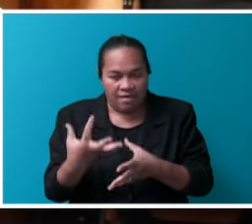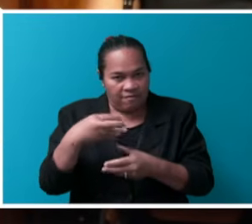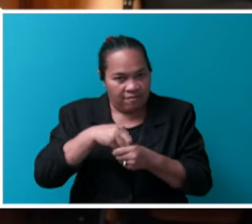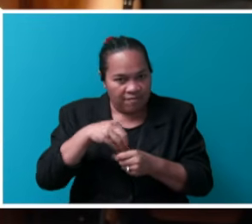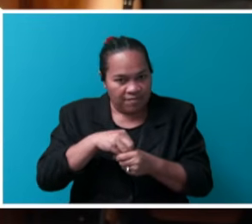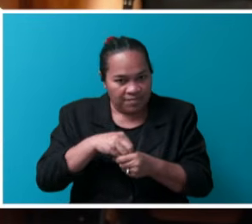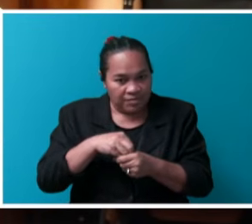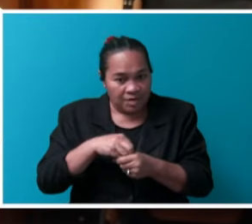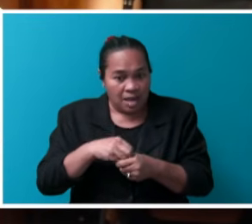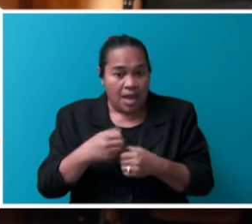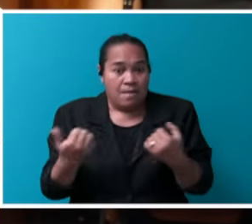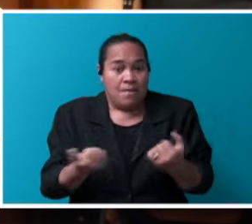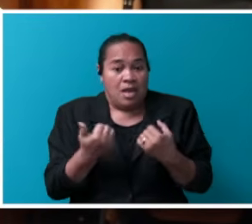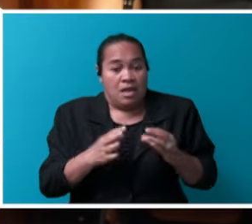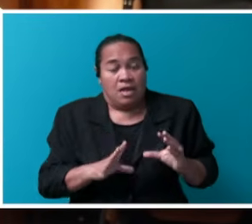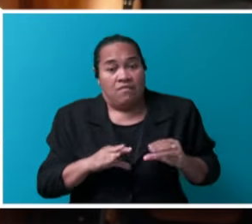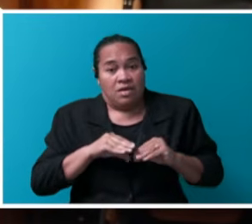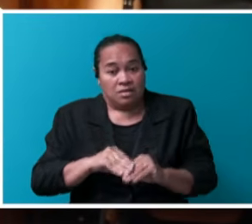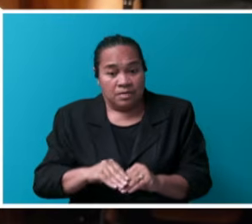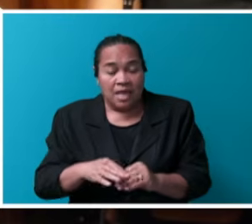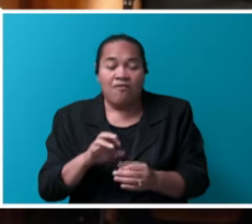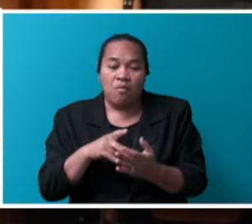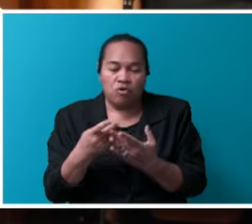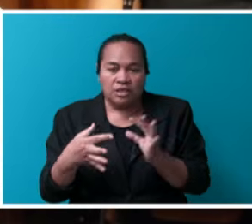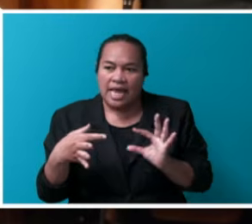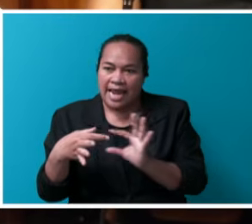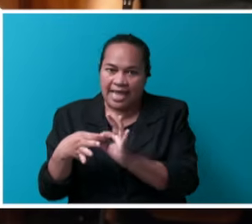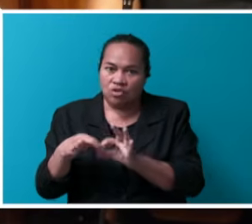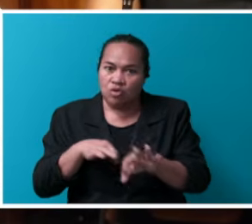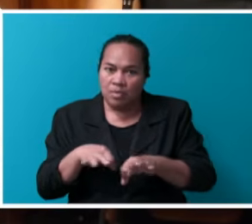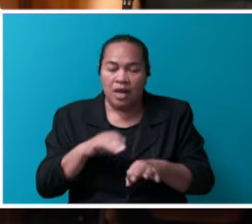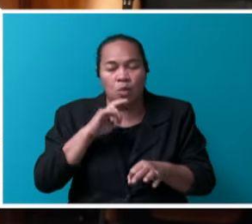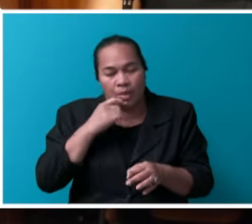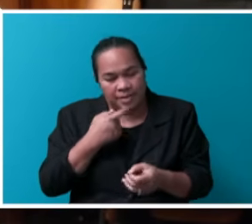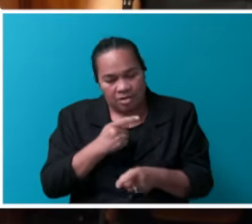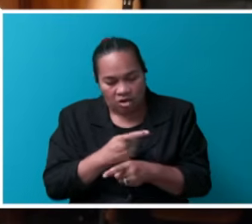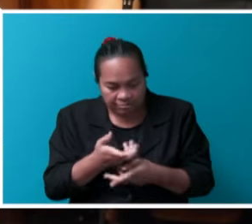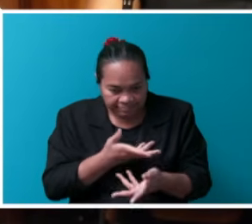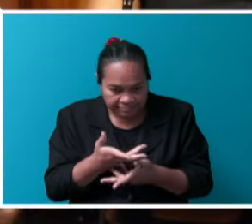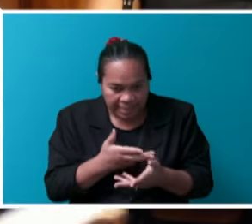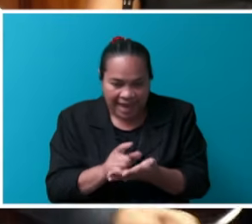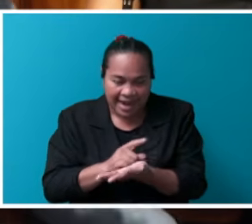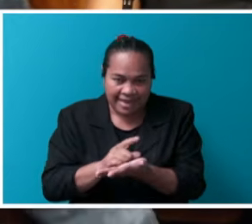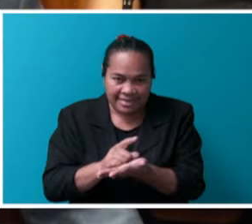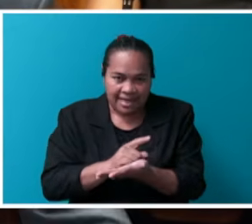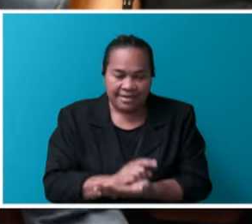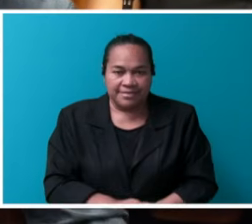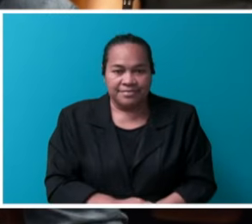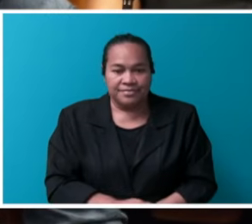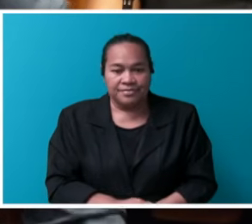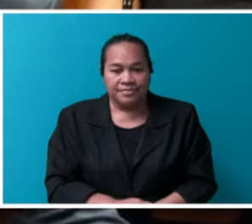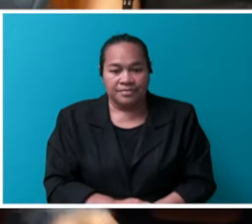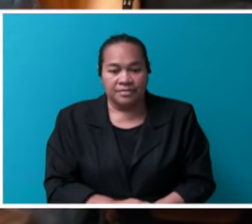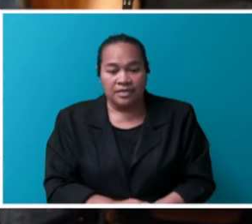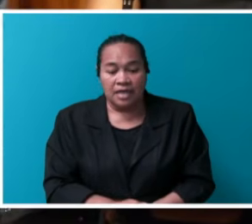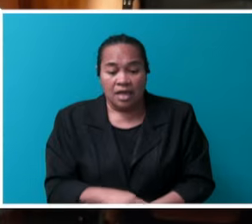Major investments, projects linked to the plan will be discussed in the later part of the speech. Mr. Speaker,